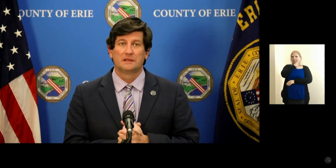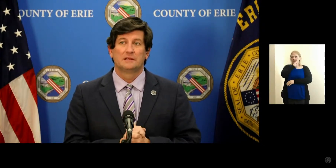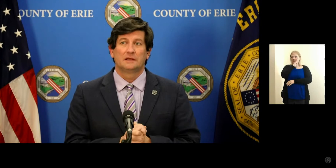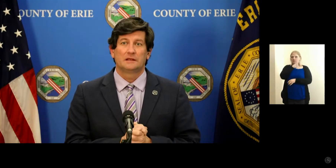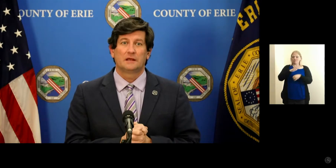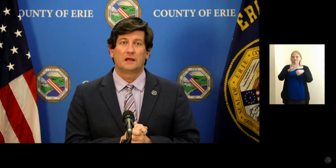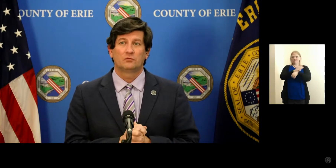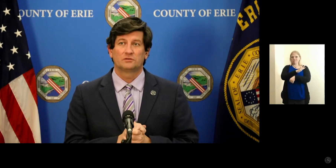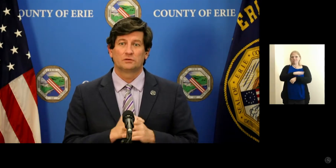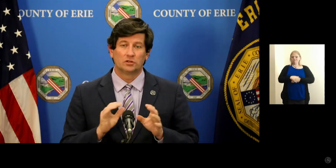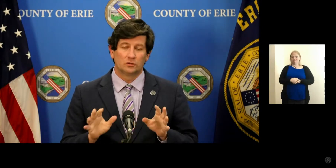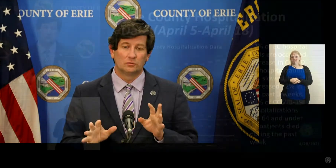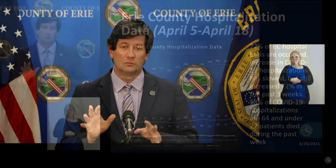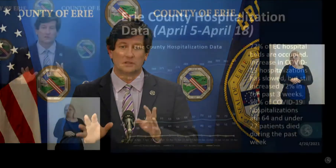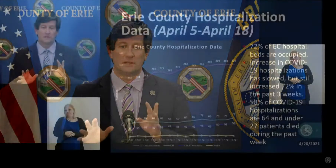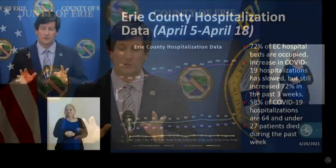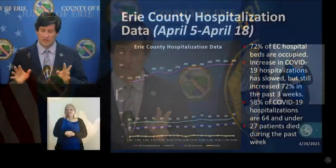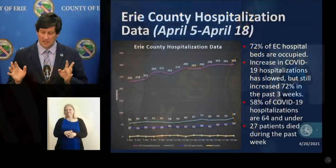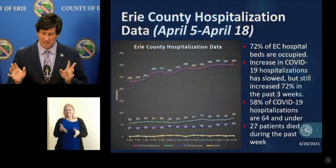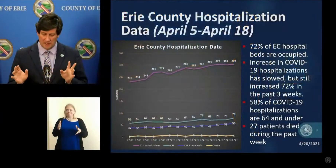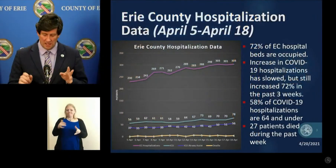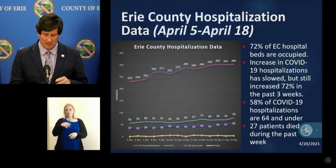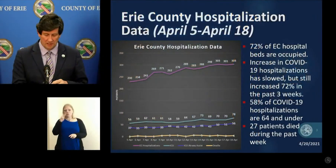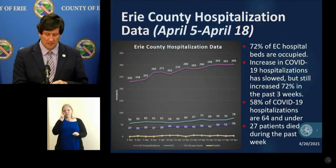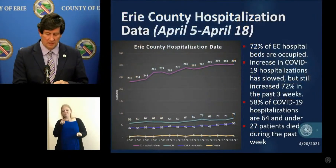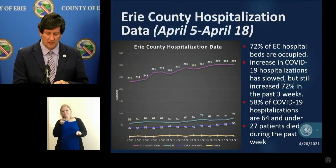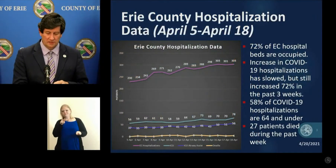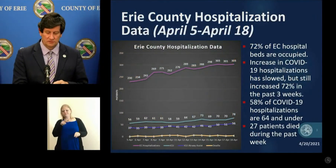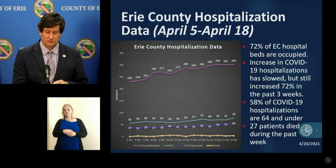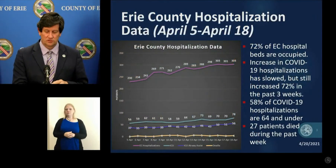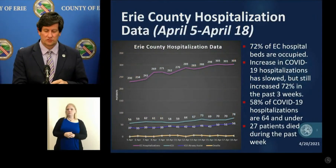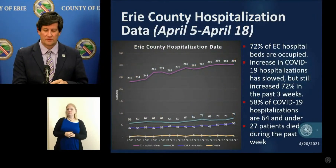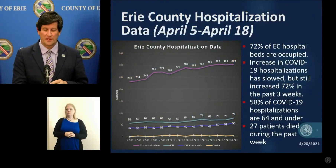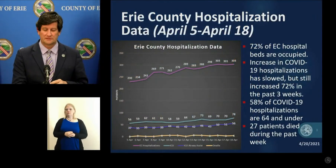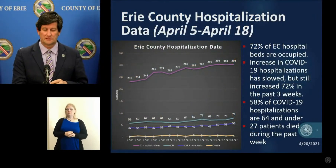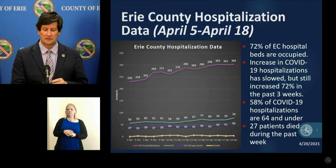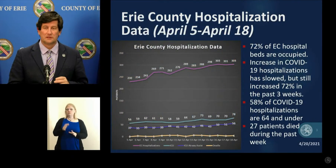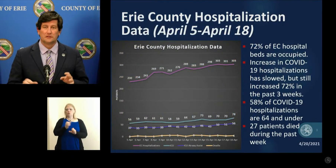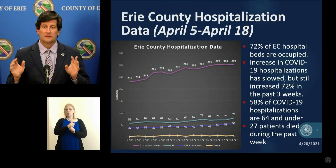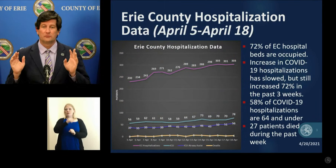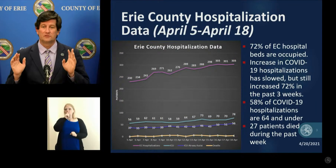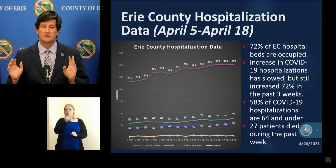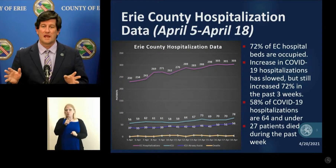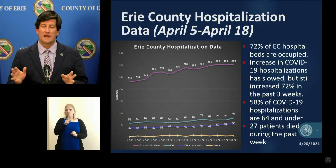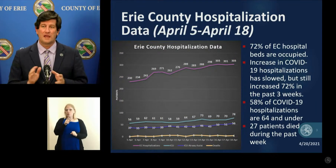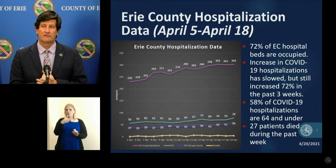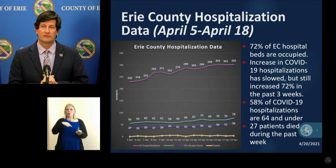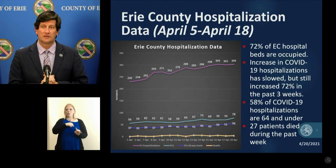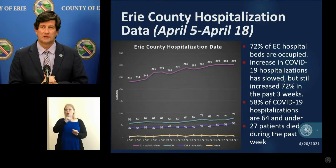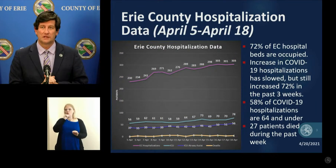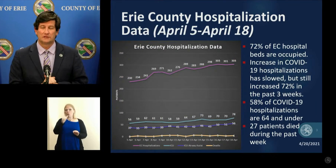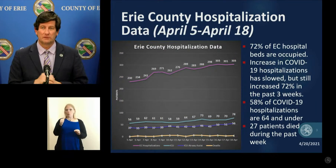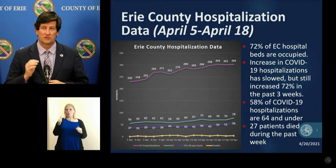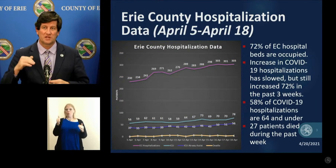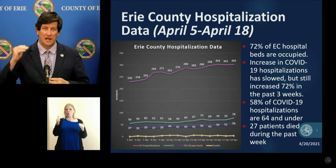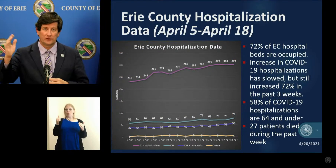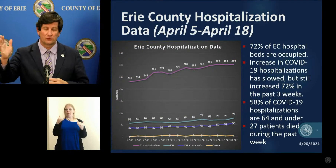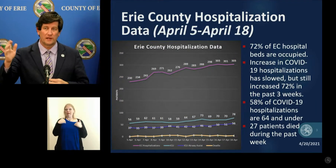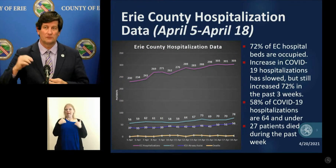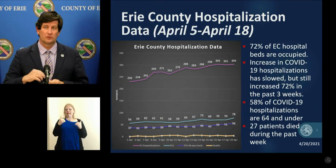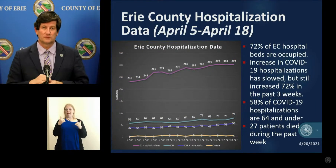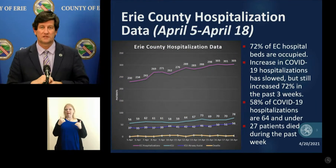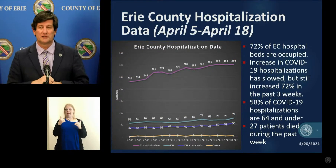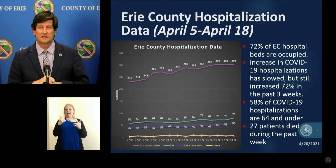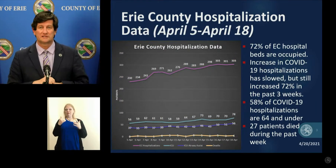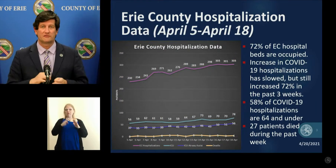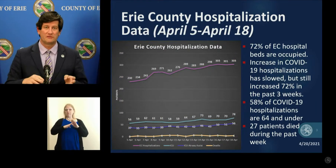occupied. So we're a little keeping an eye on that to ensure that that we do not have a much higher